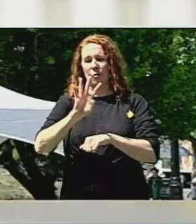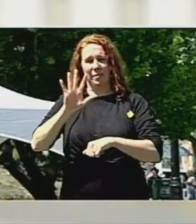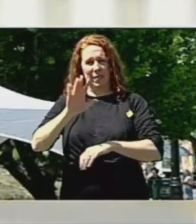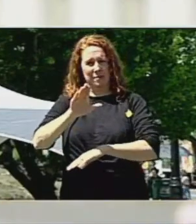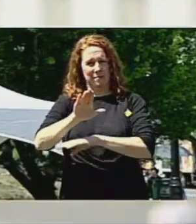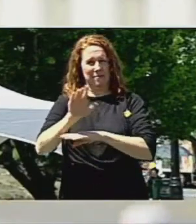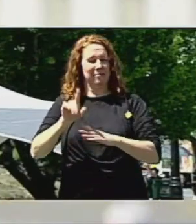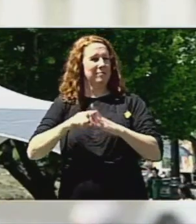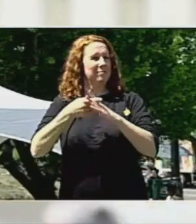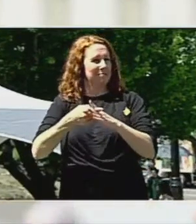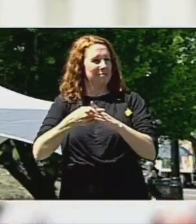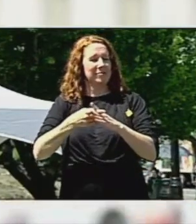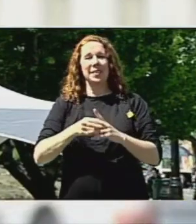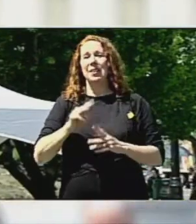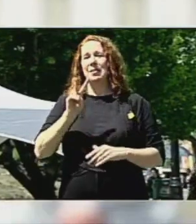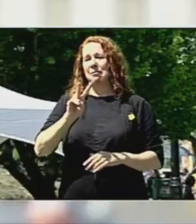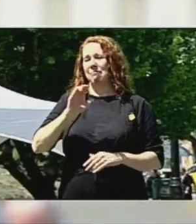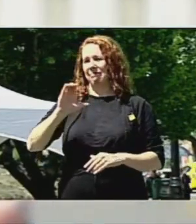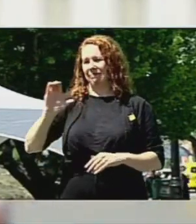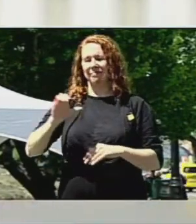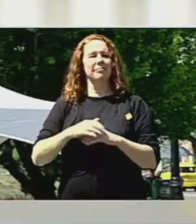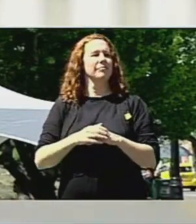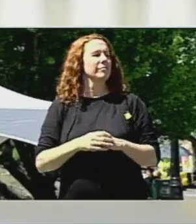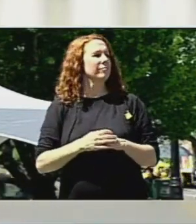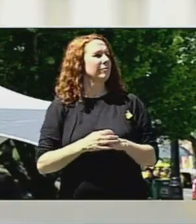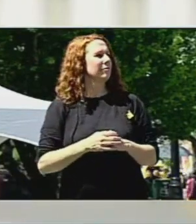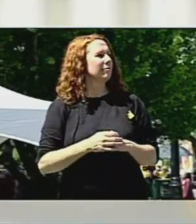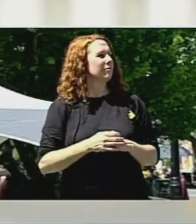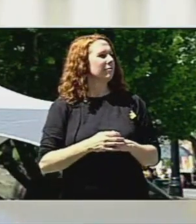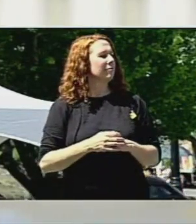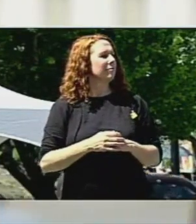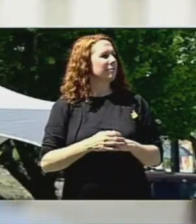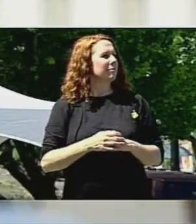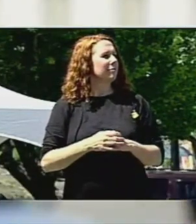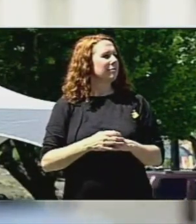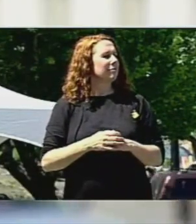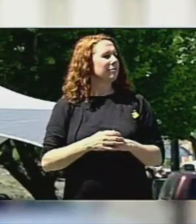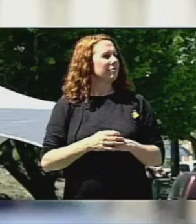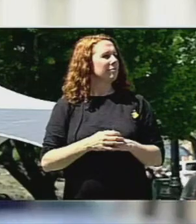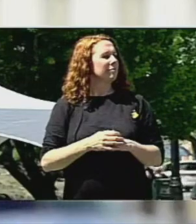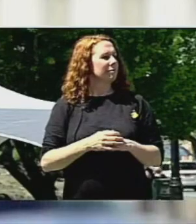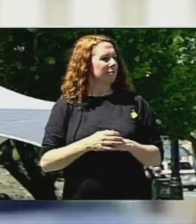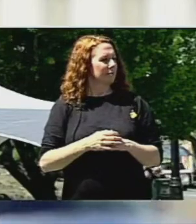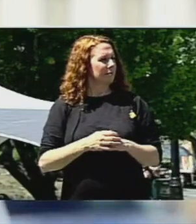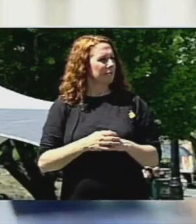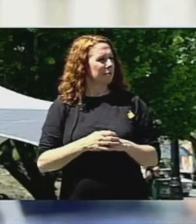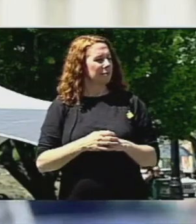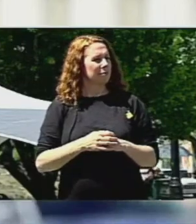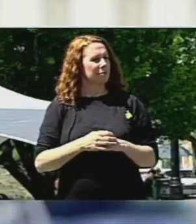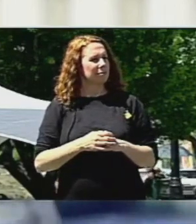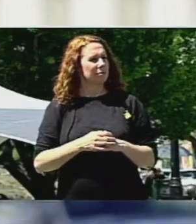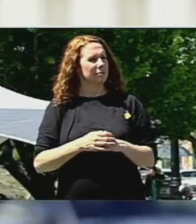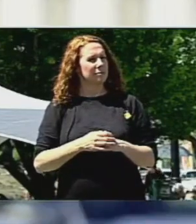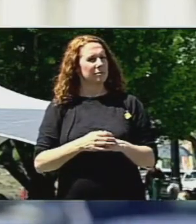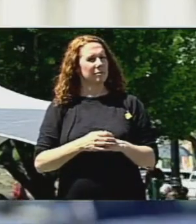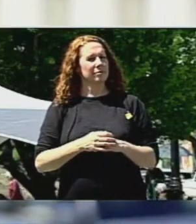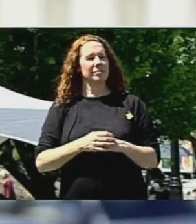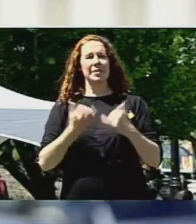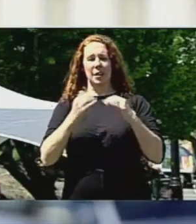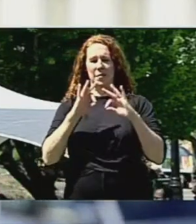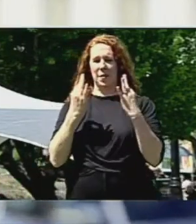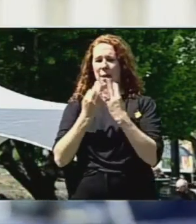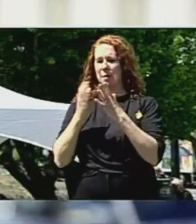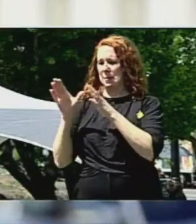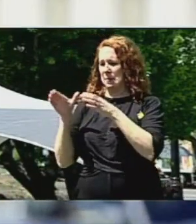back at the conference center. I'm going to invite Yahweh Lipton back up here with his family